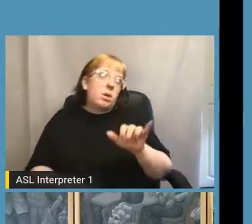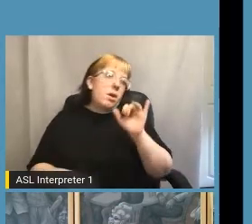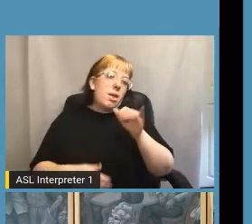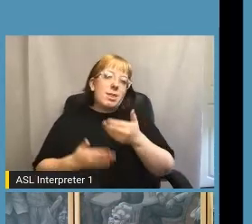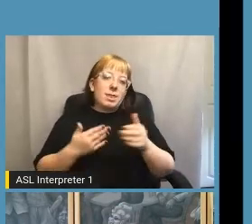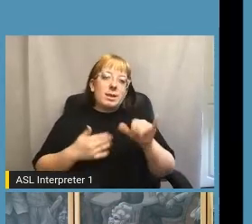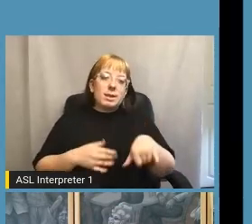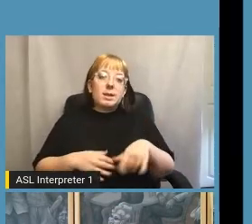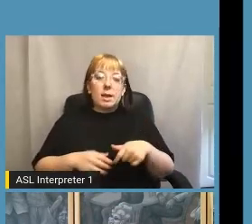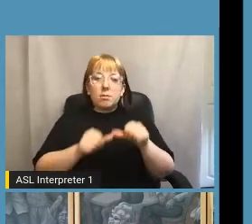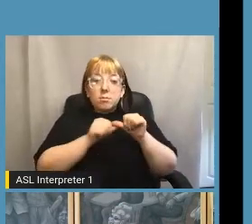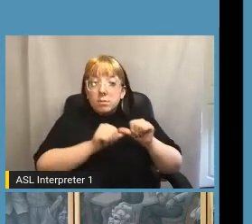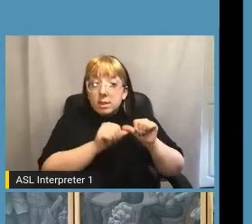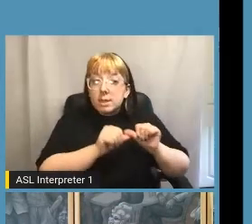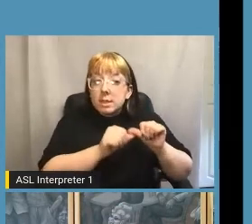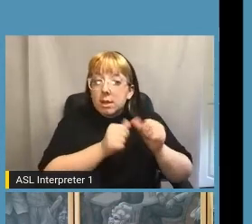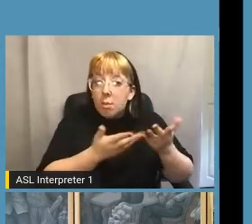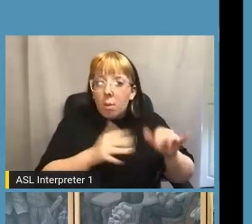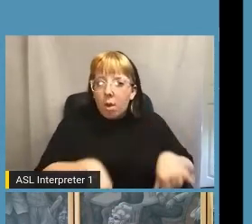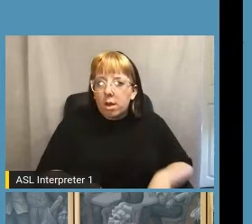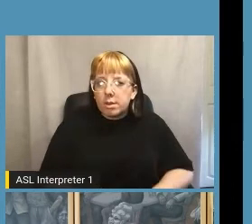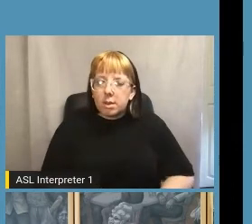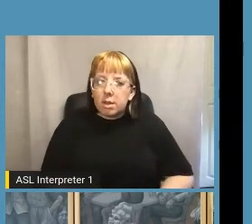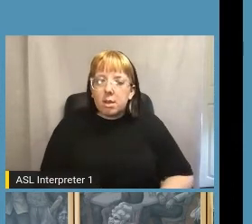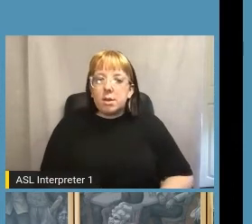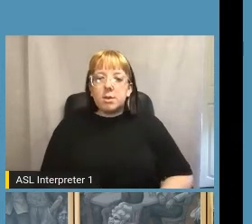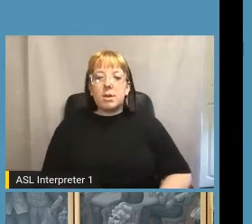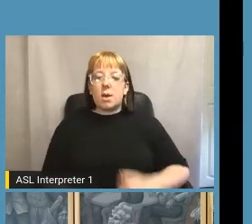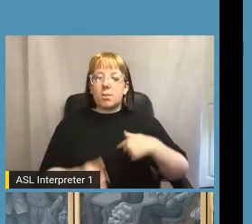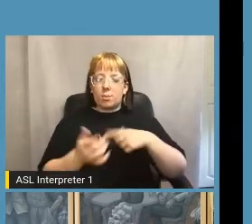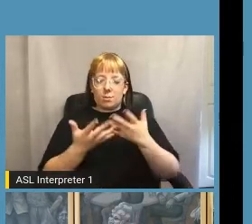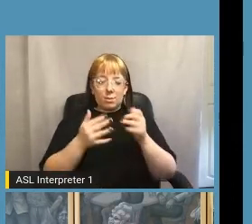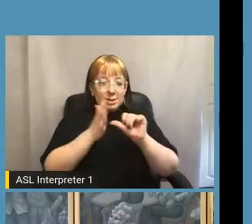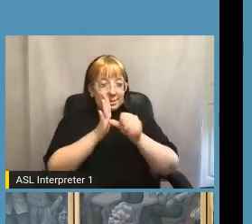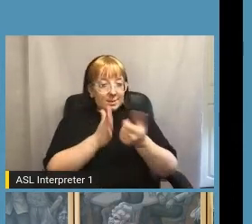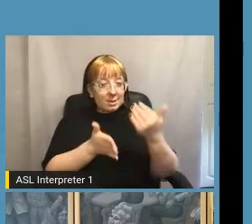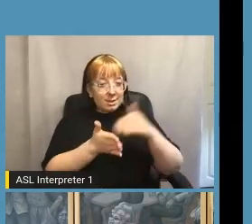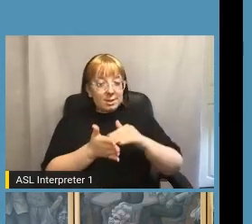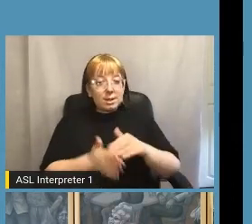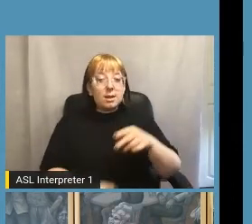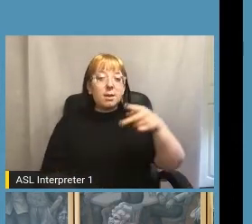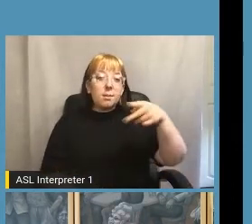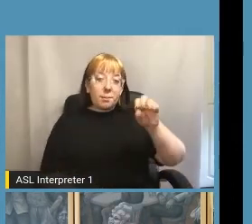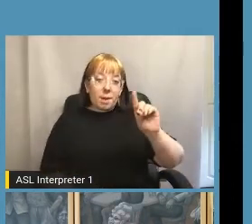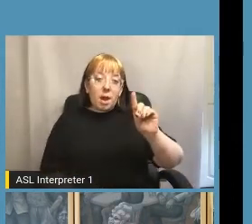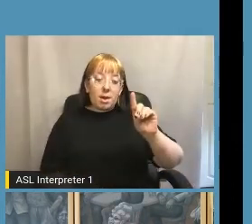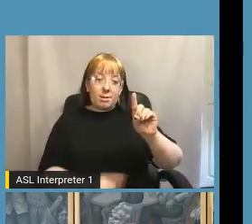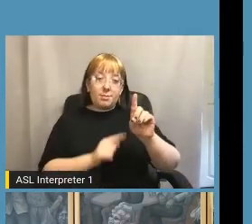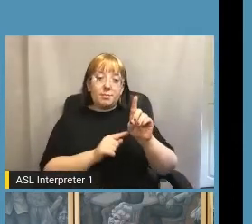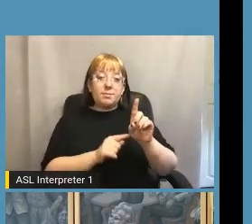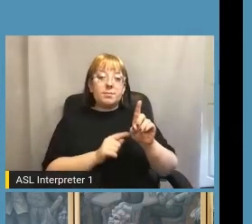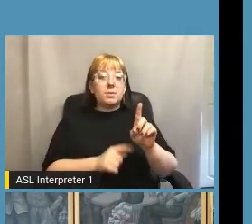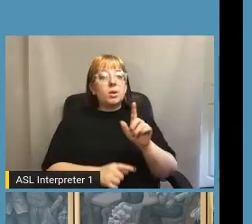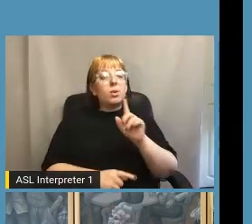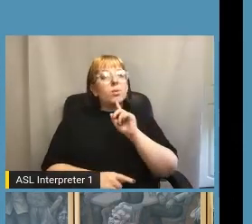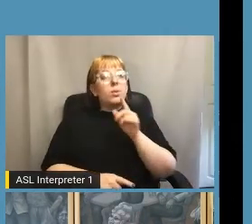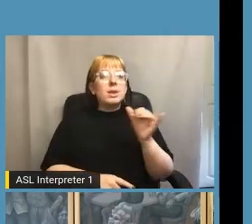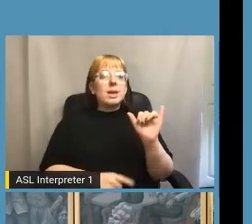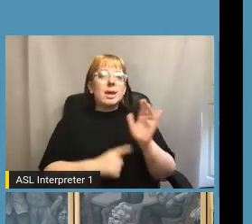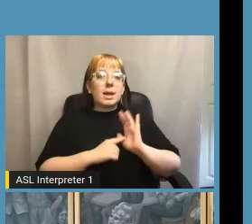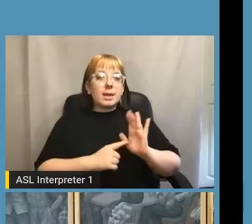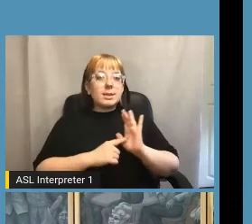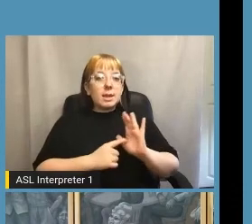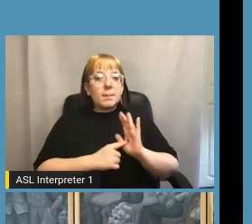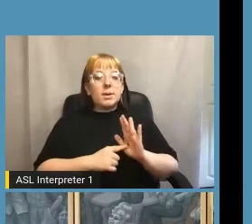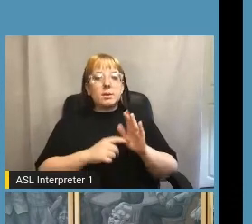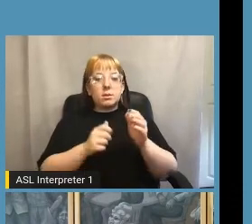that longer term? And I want to emphasize here, podcasts, I find podcasts to be like exhibits. They